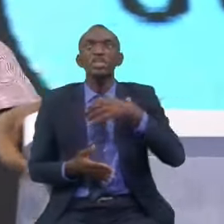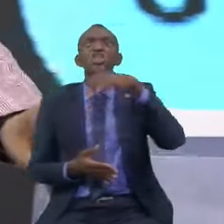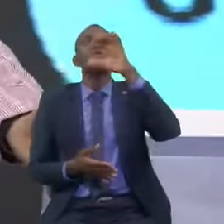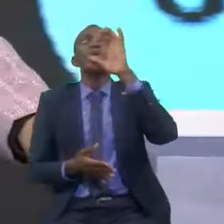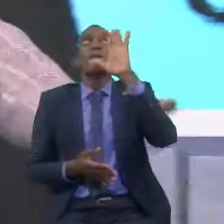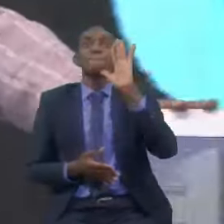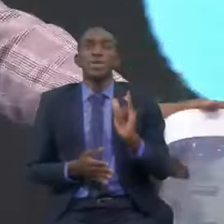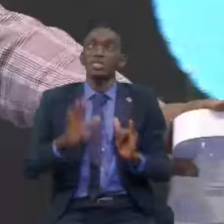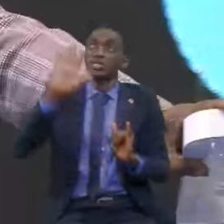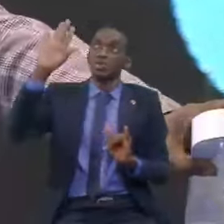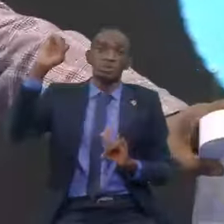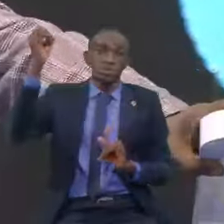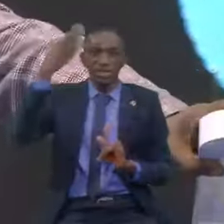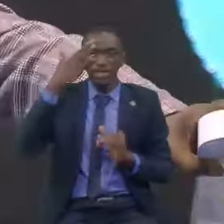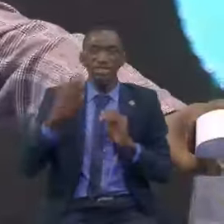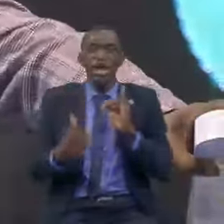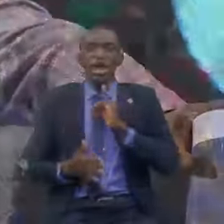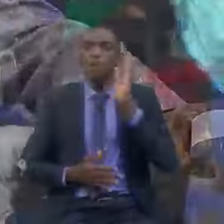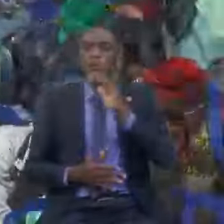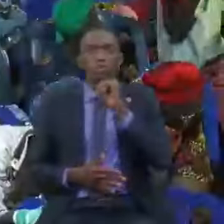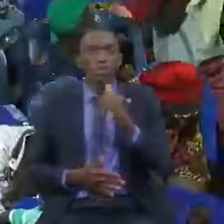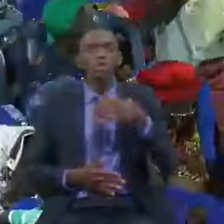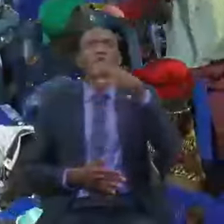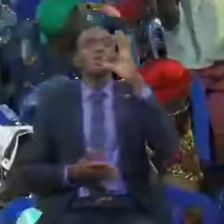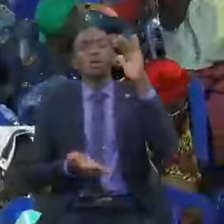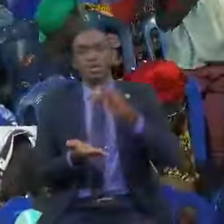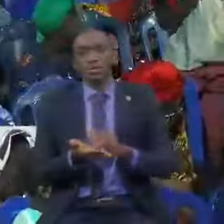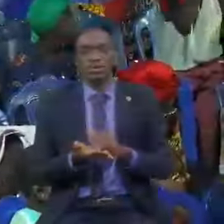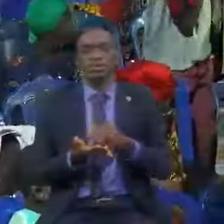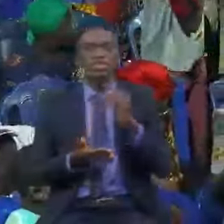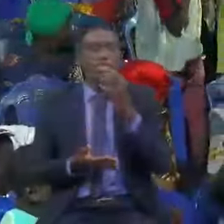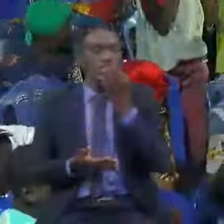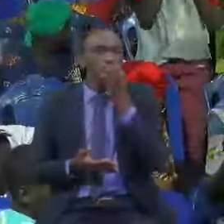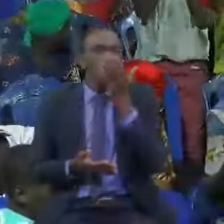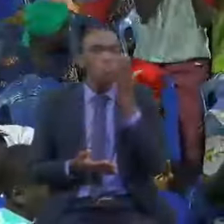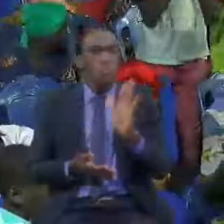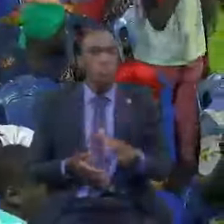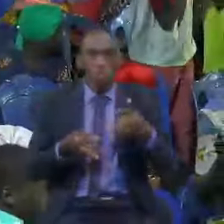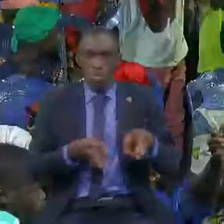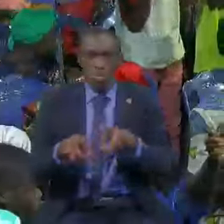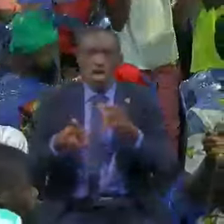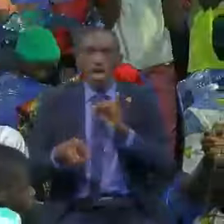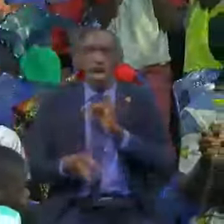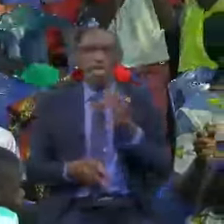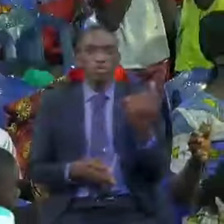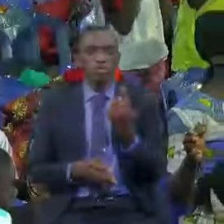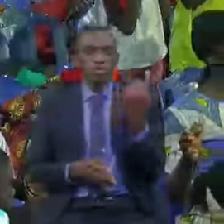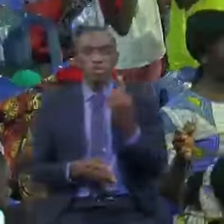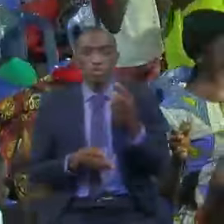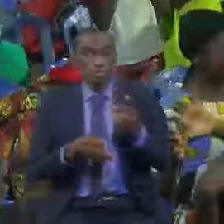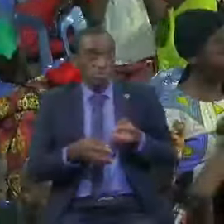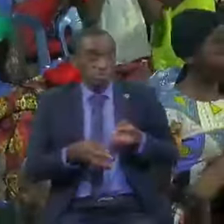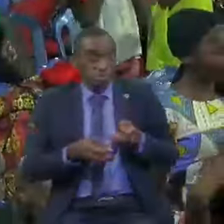no more. The evil way I used to follow, by your grace, I'll not follow the evil